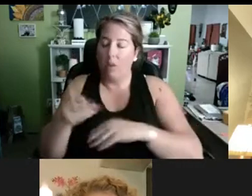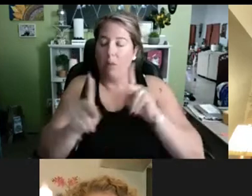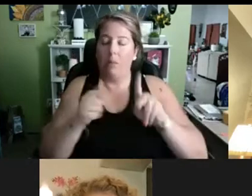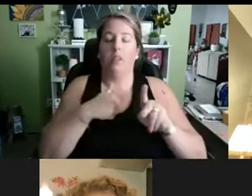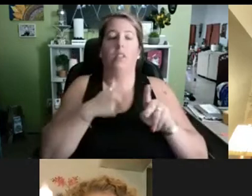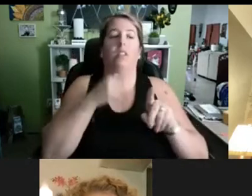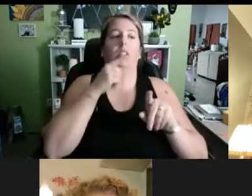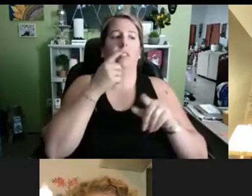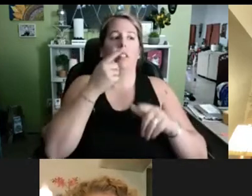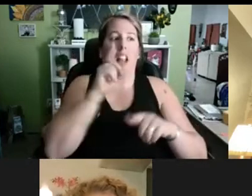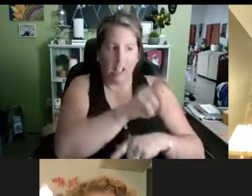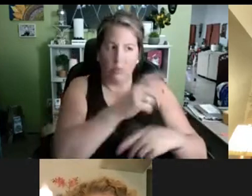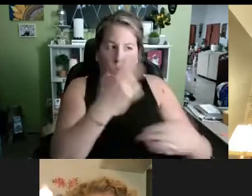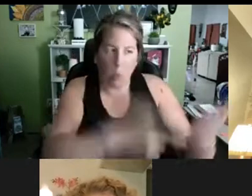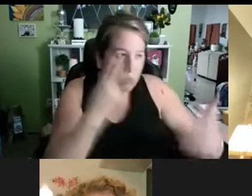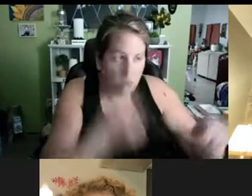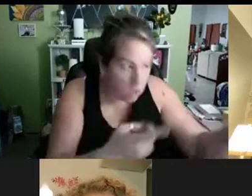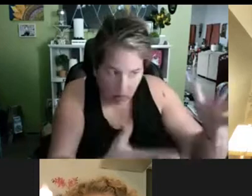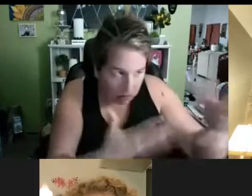just see your photo.